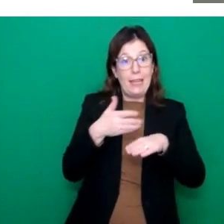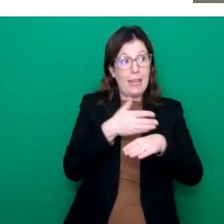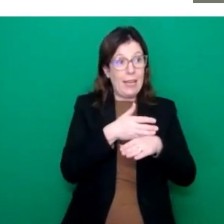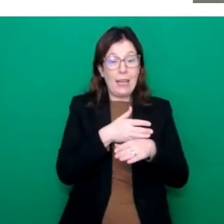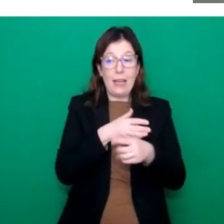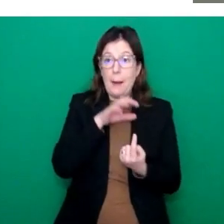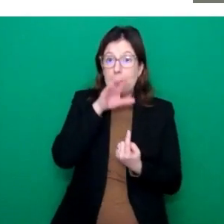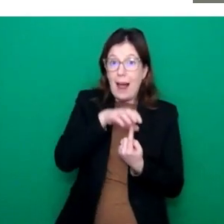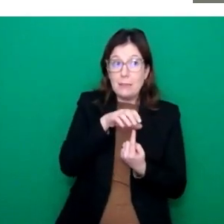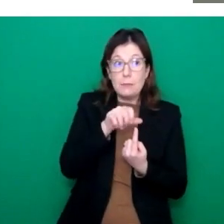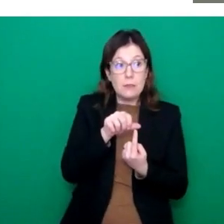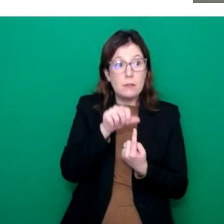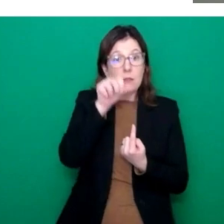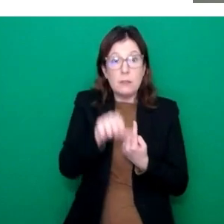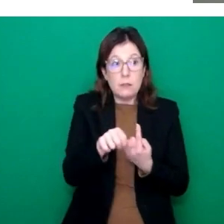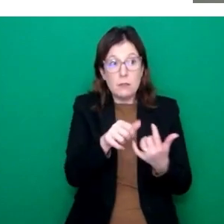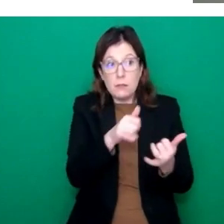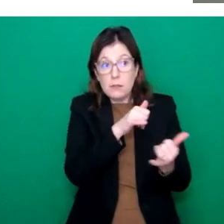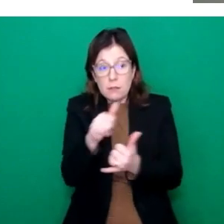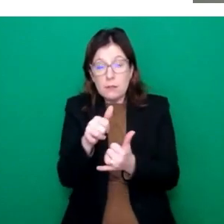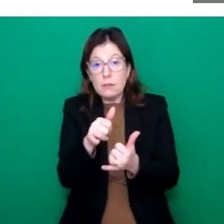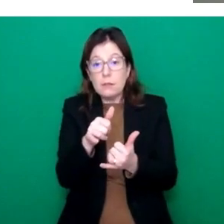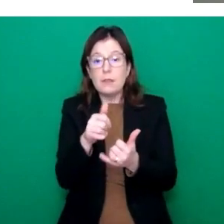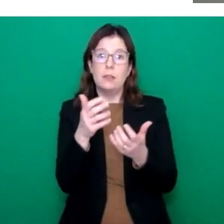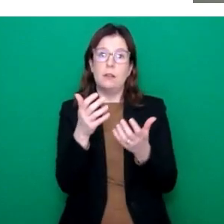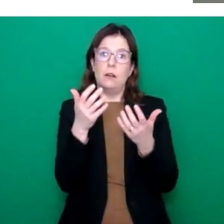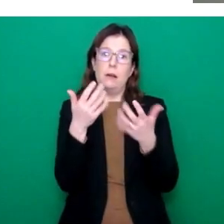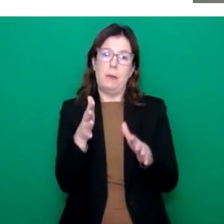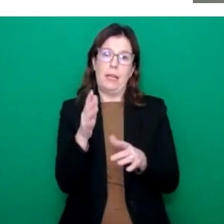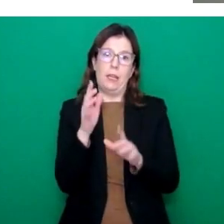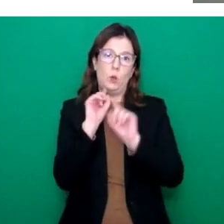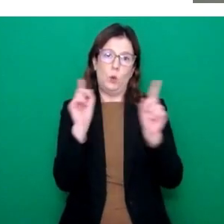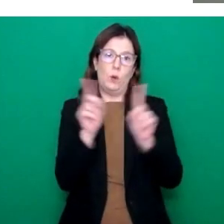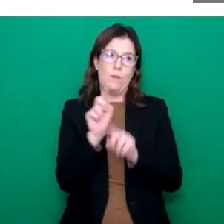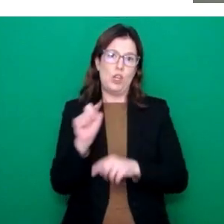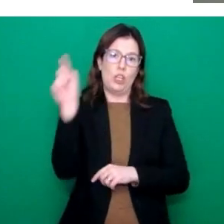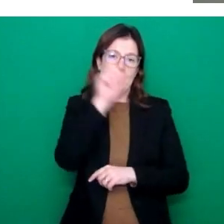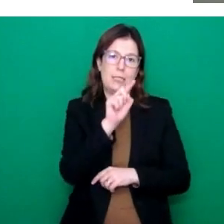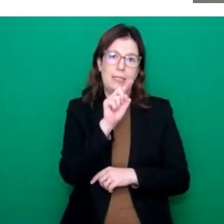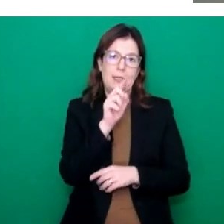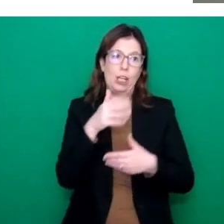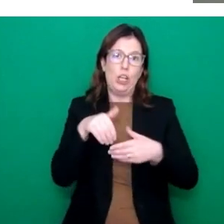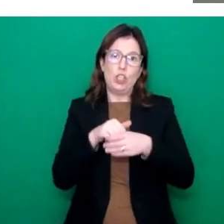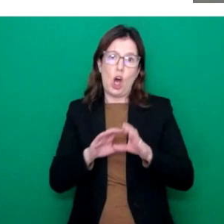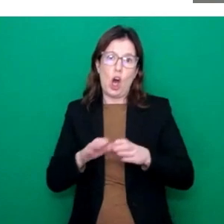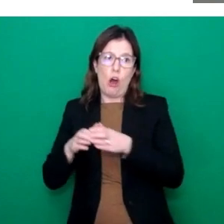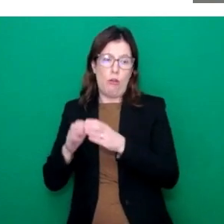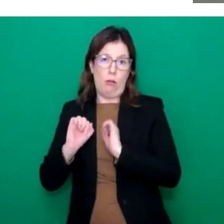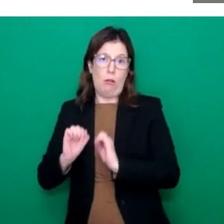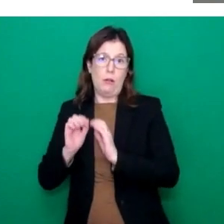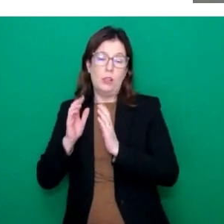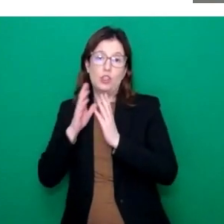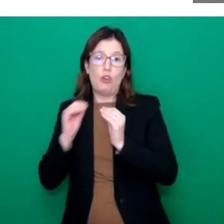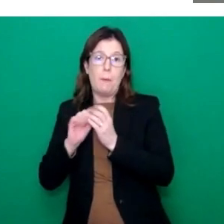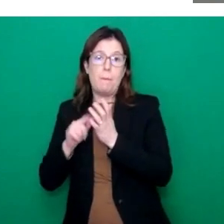and post-outcome measures, we received immense support from universities and the internal division at Surrey and Borders